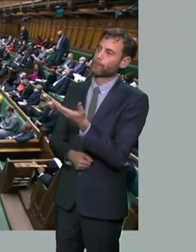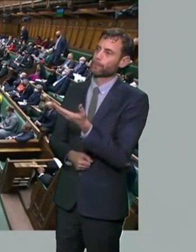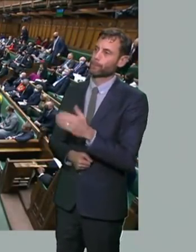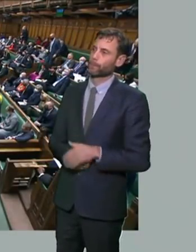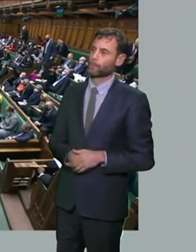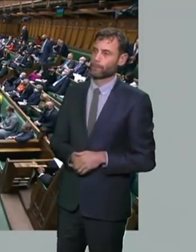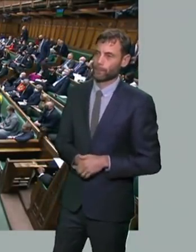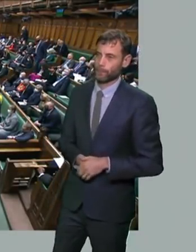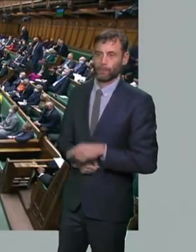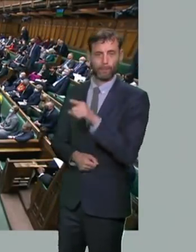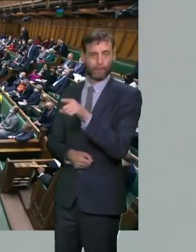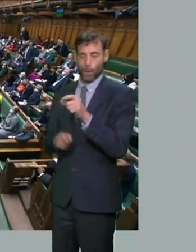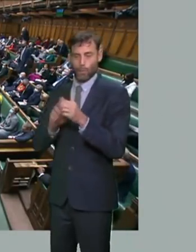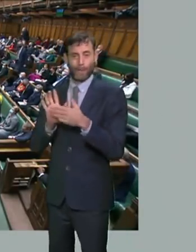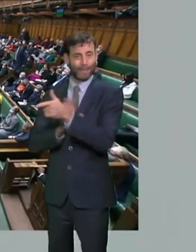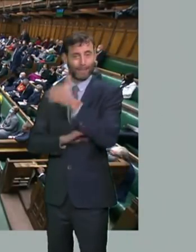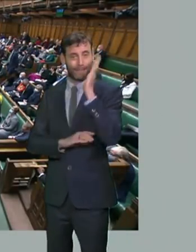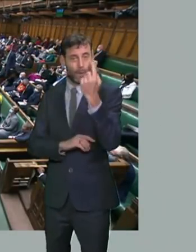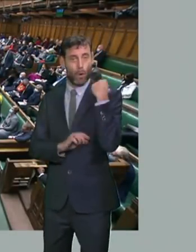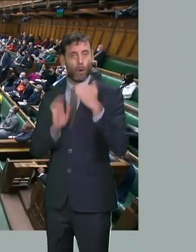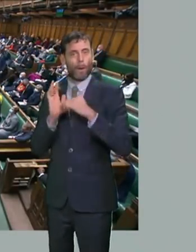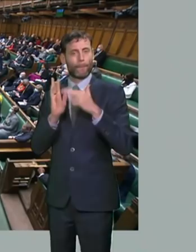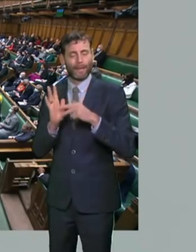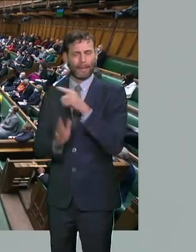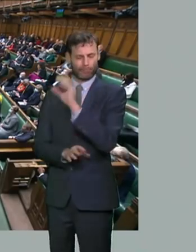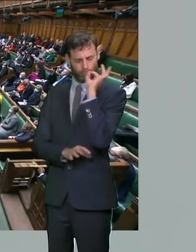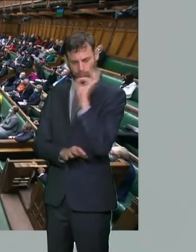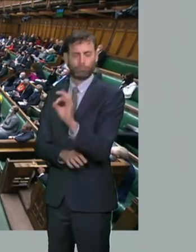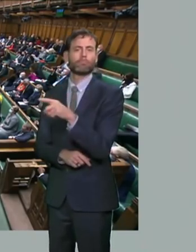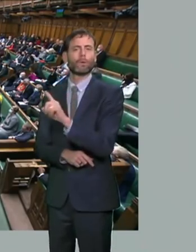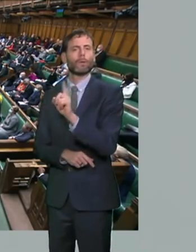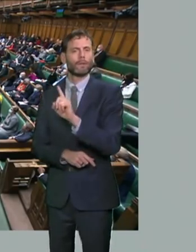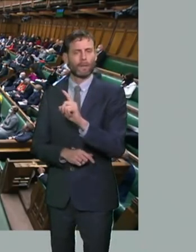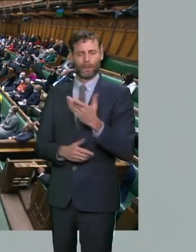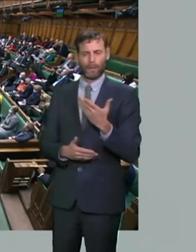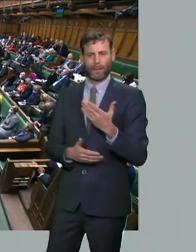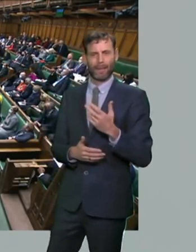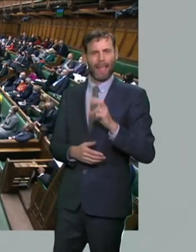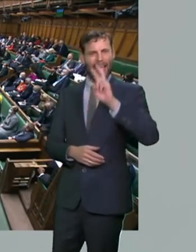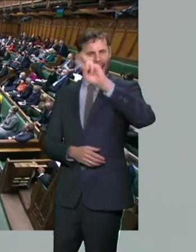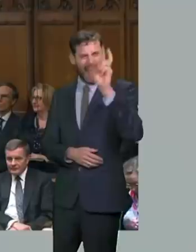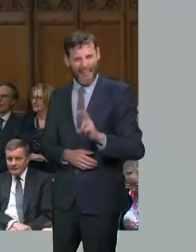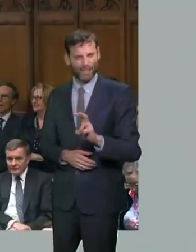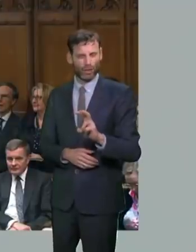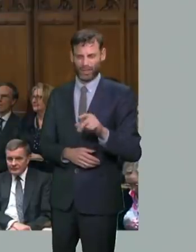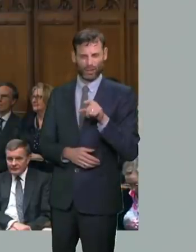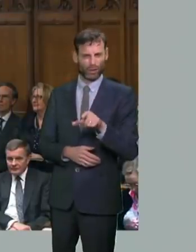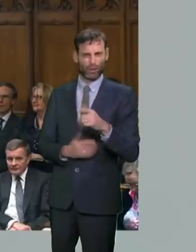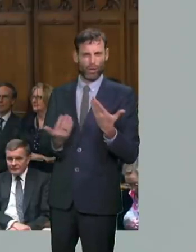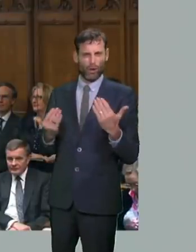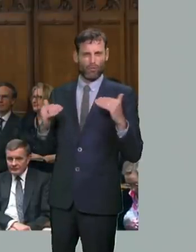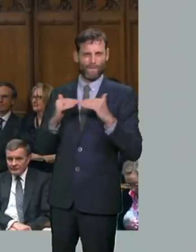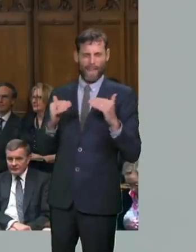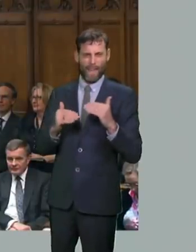was bang on Monday when he spoke about ending the unfairness of our high energy intensive industries paying more than they pay